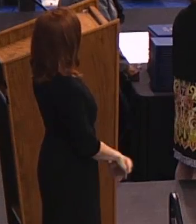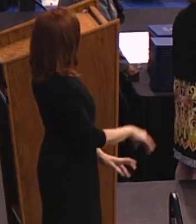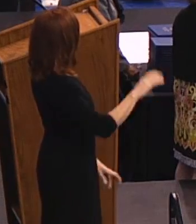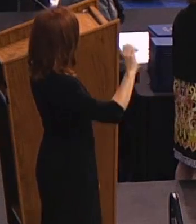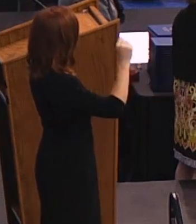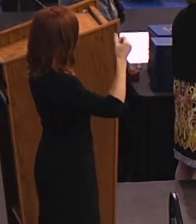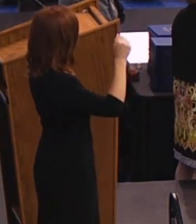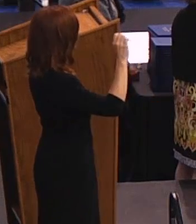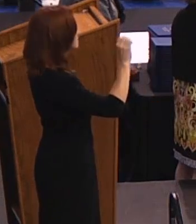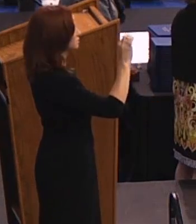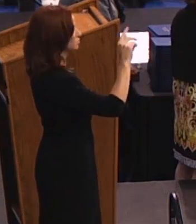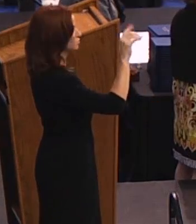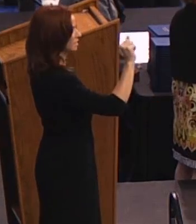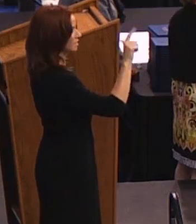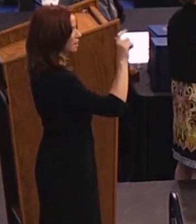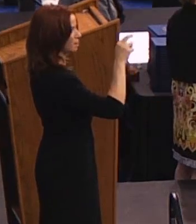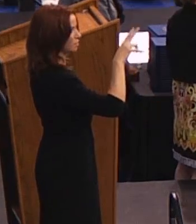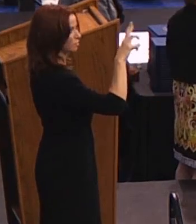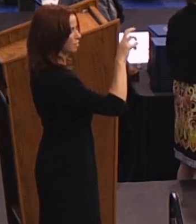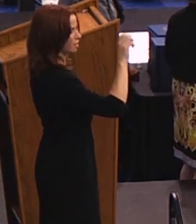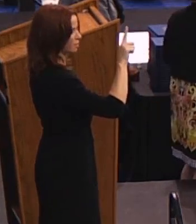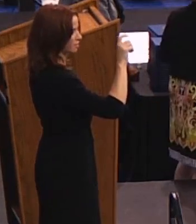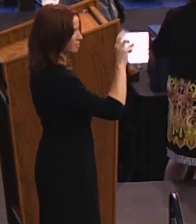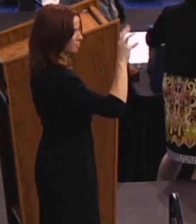Sherita W. Lewis, Surgical Technology.